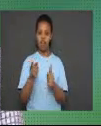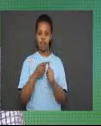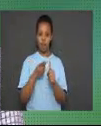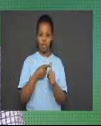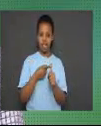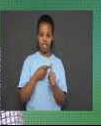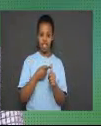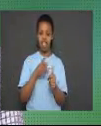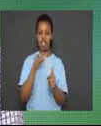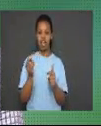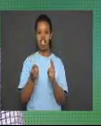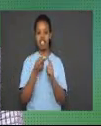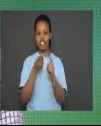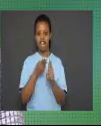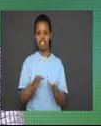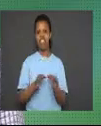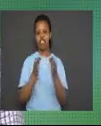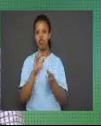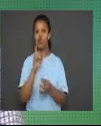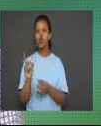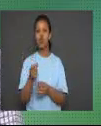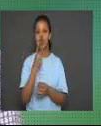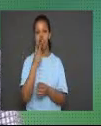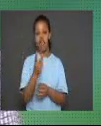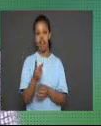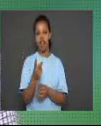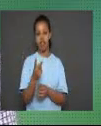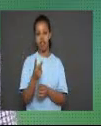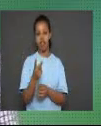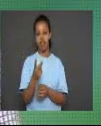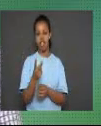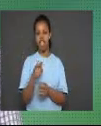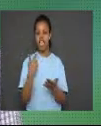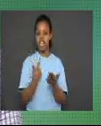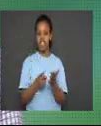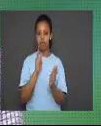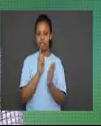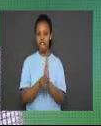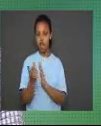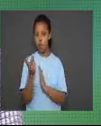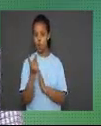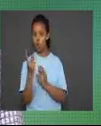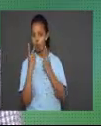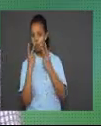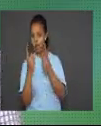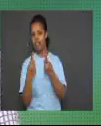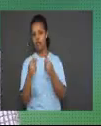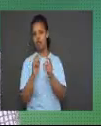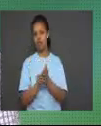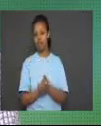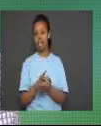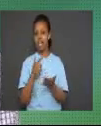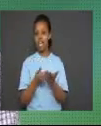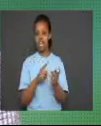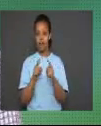and secondary succession while looking at examples of both. This